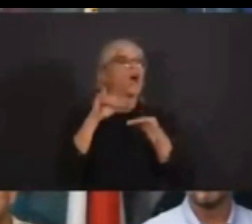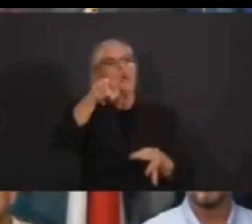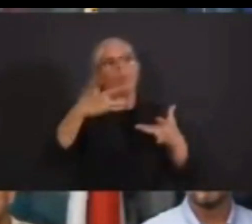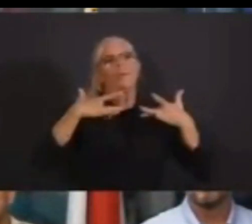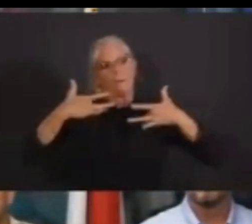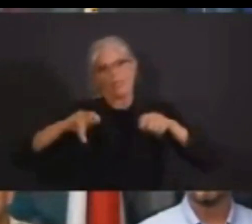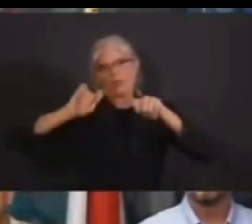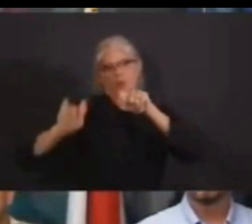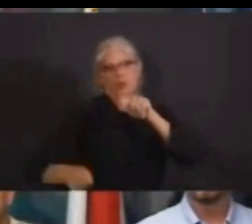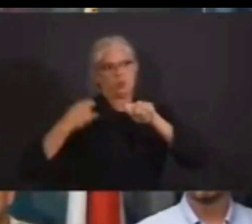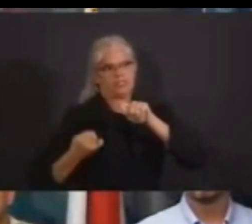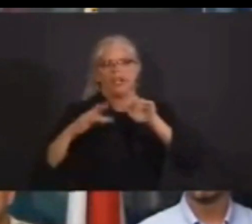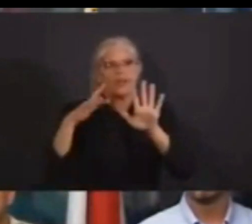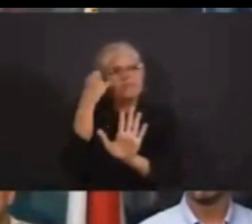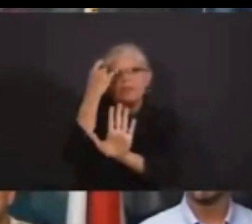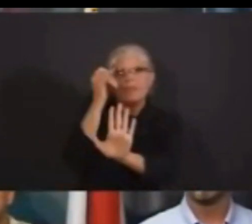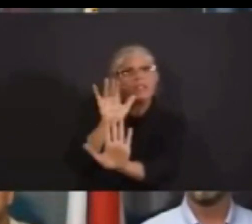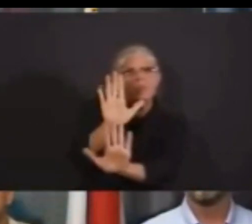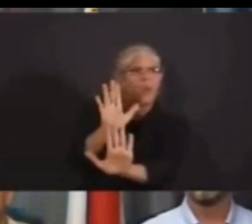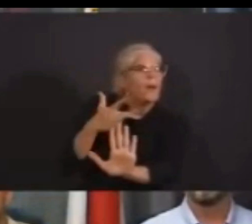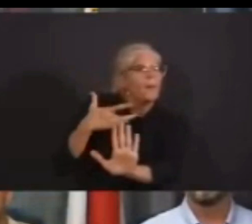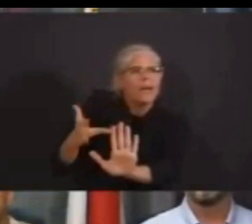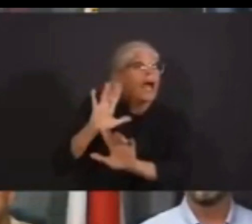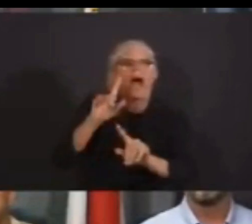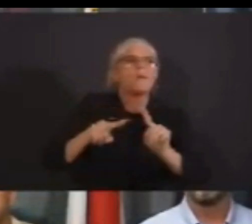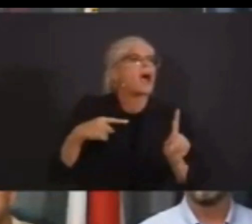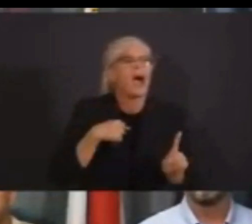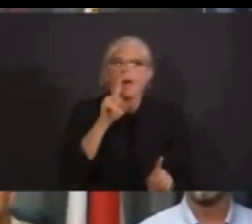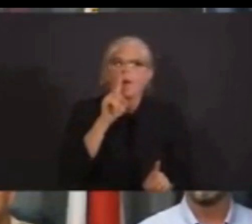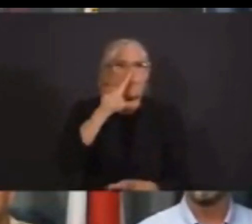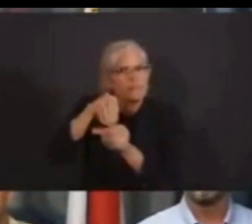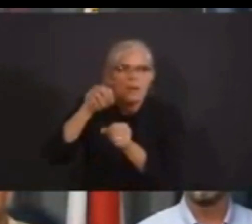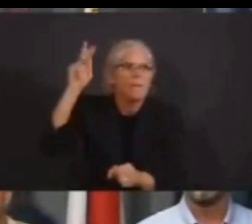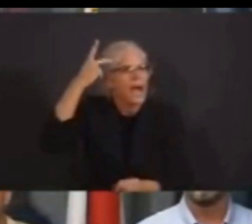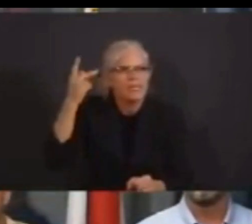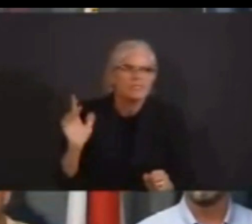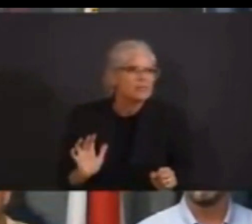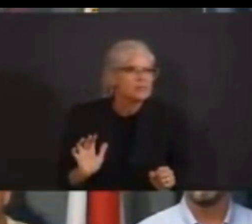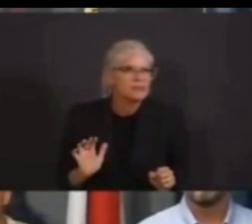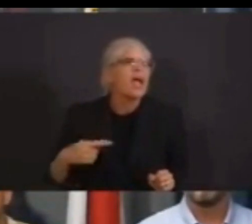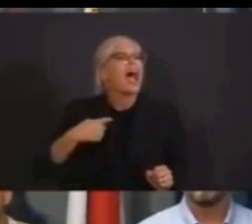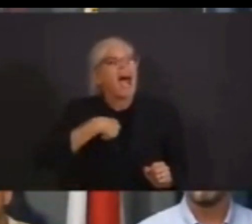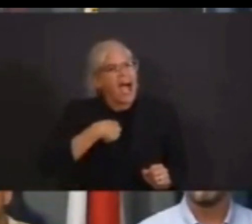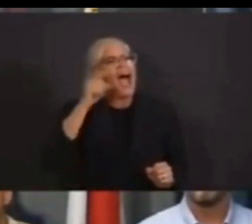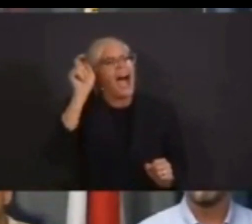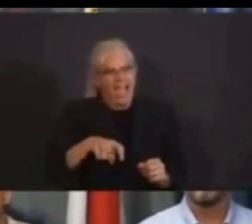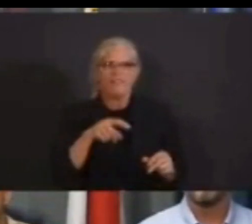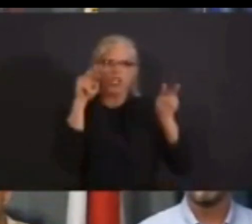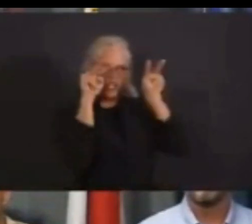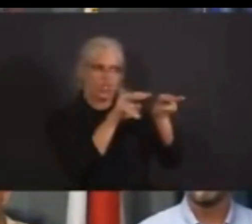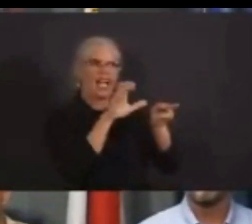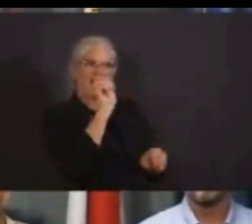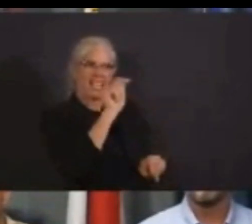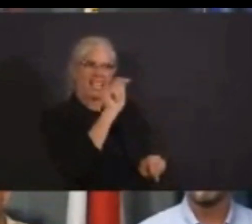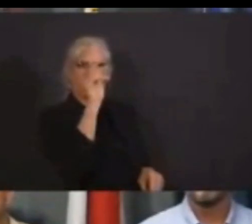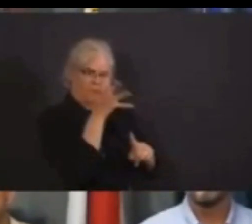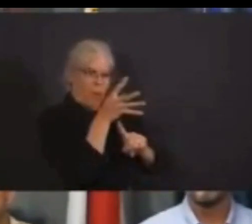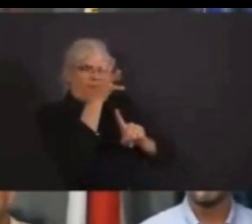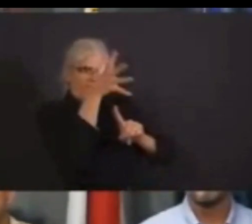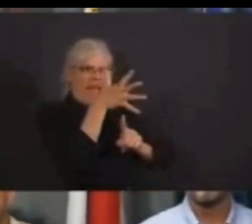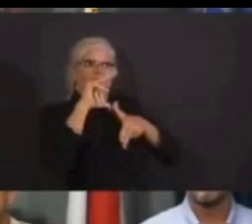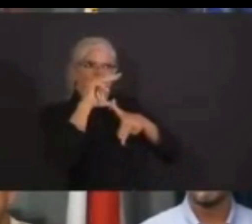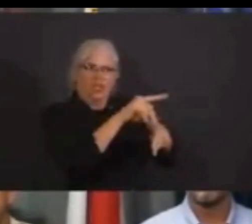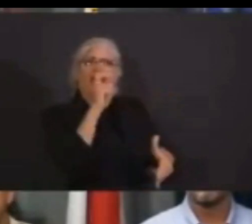it. It's fine. But I don't want to participate in it. We have had to respond to a Category 4 hurricane. We've had to prepare and